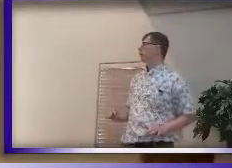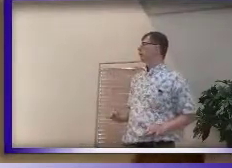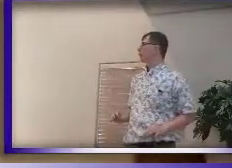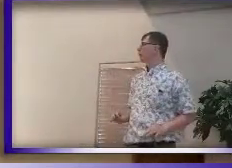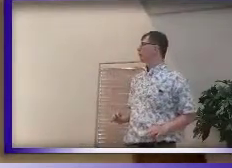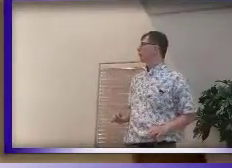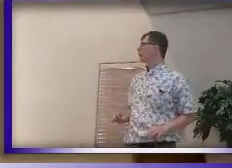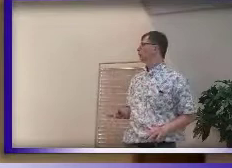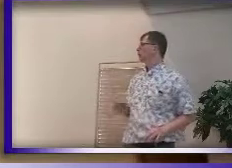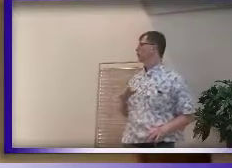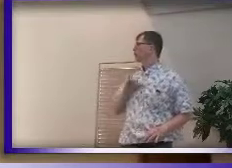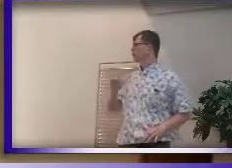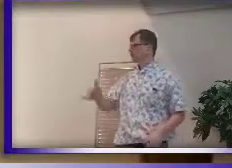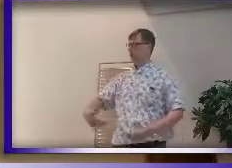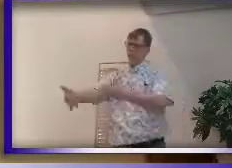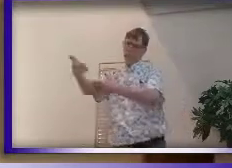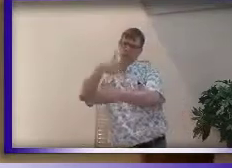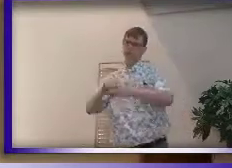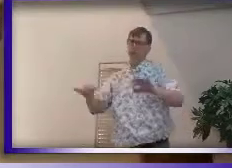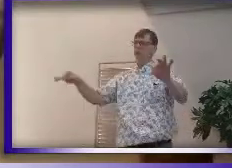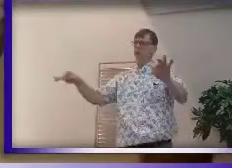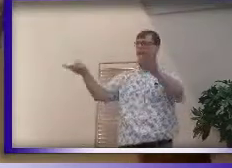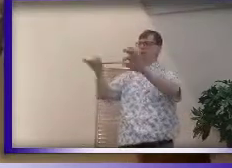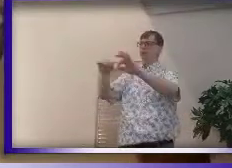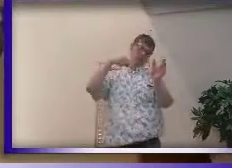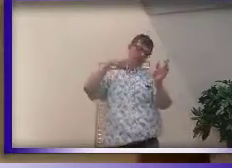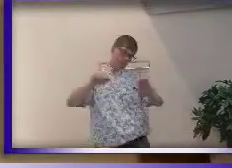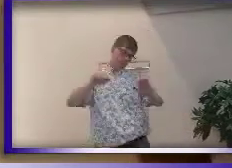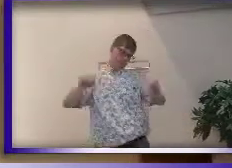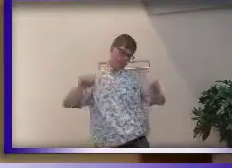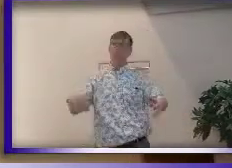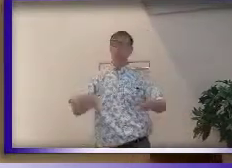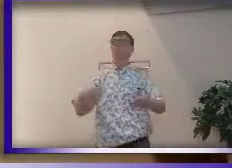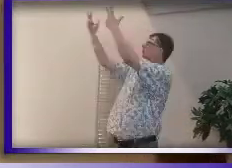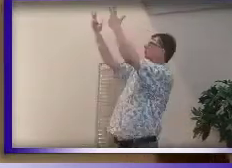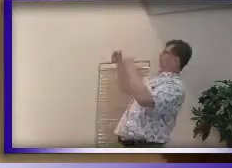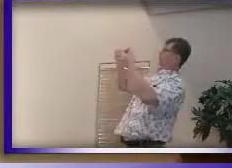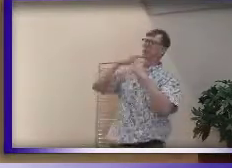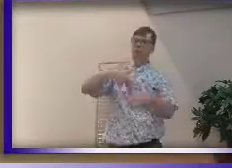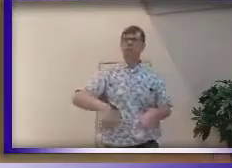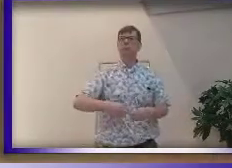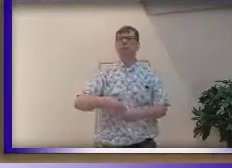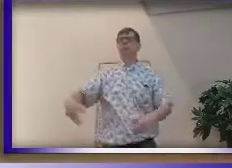The inspiration at this point really comes from that voice within.